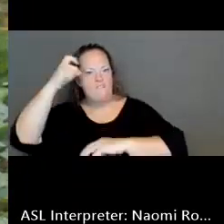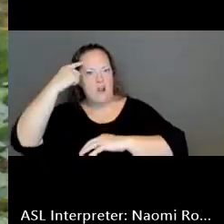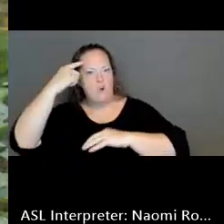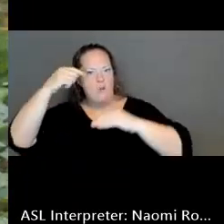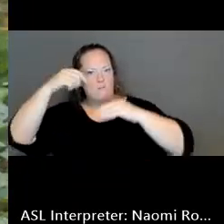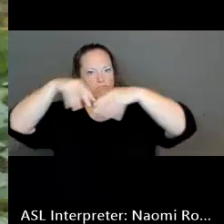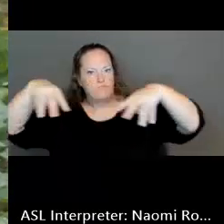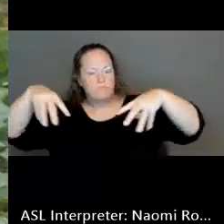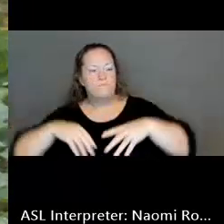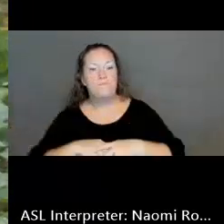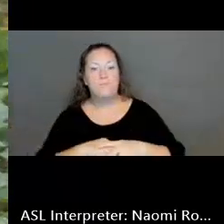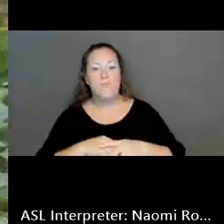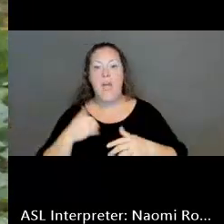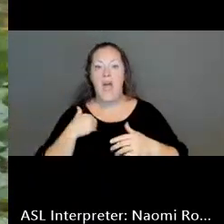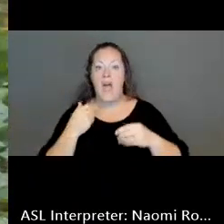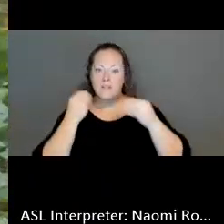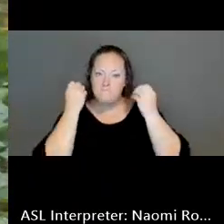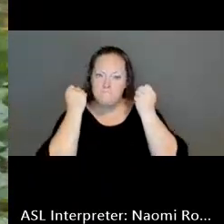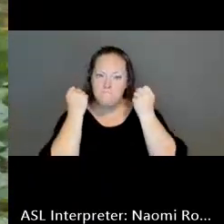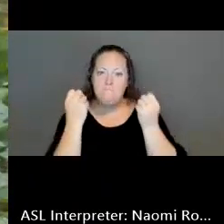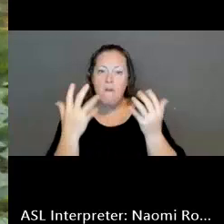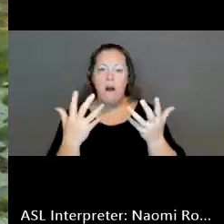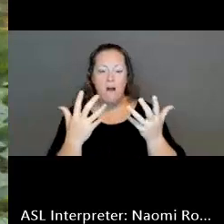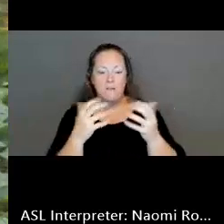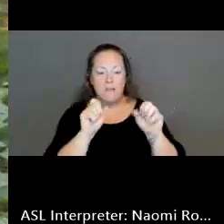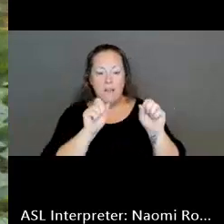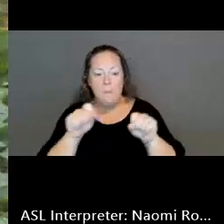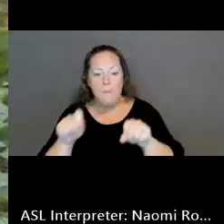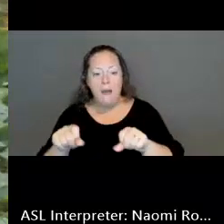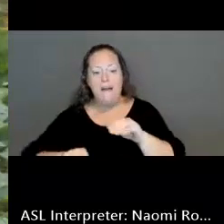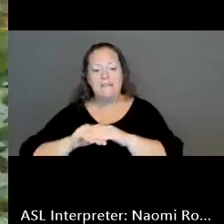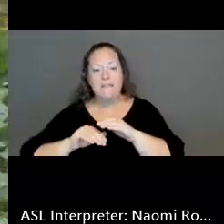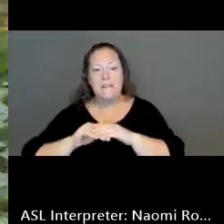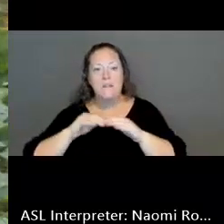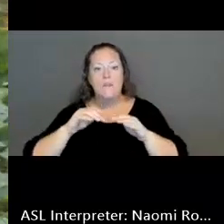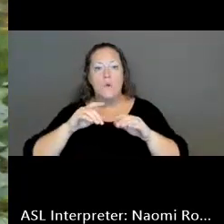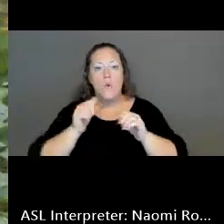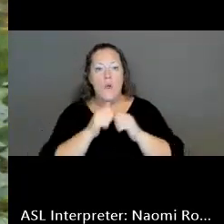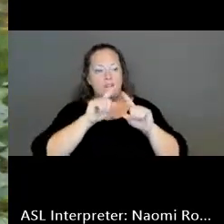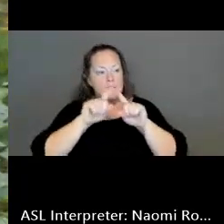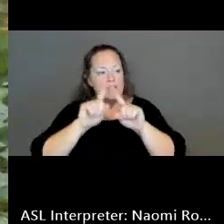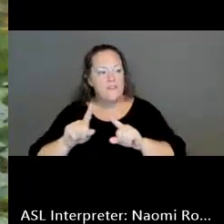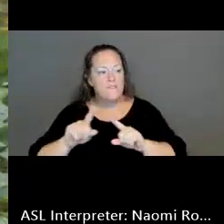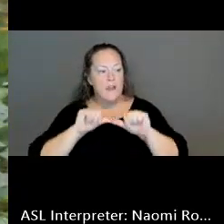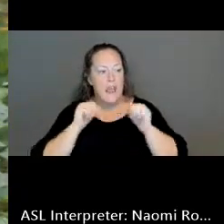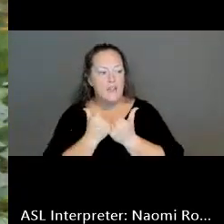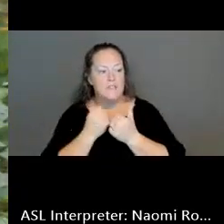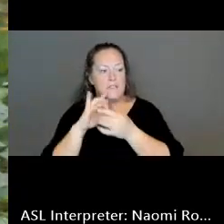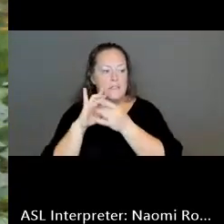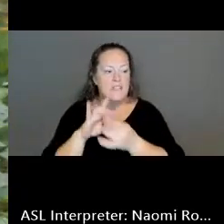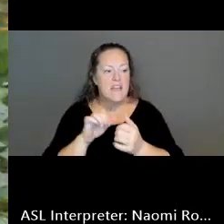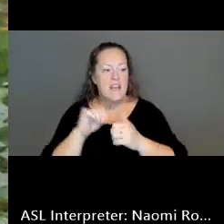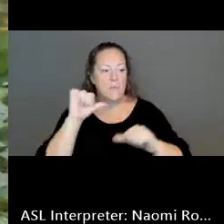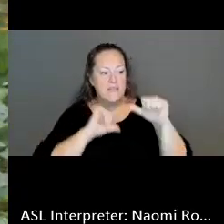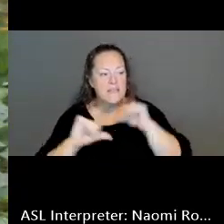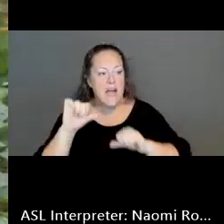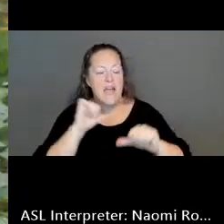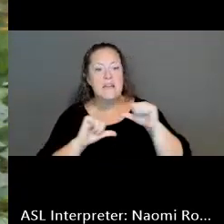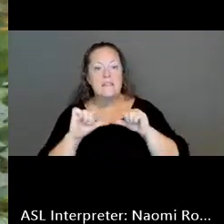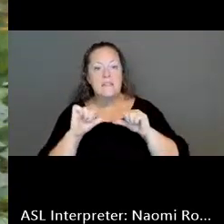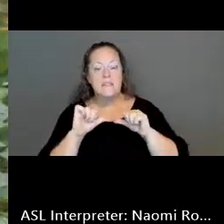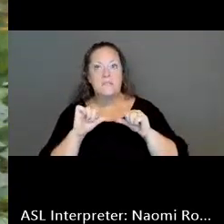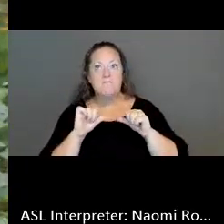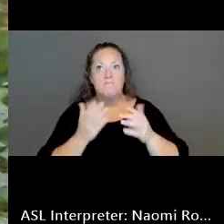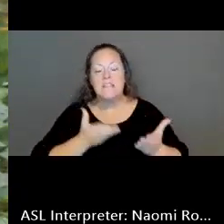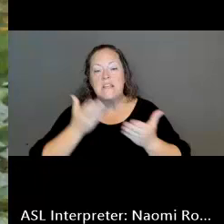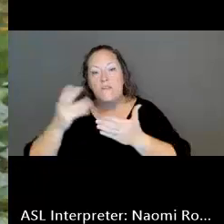and has lots of capacity among the various agencies in terms of science and delivery of